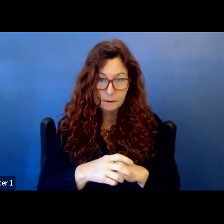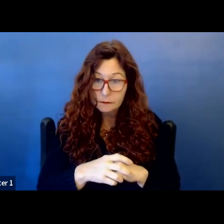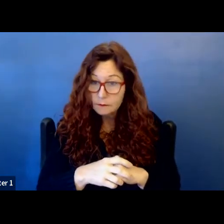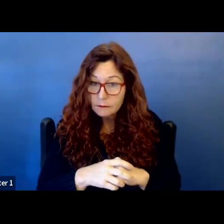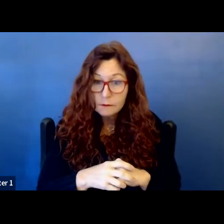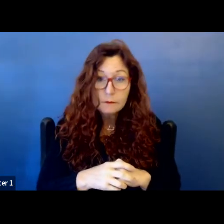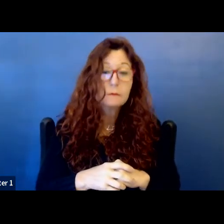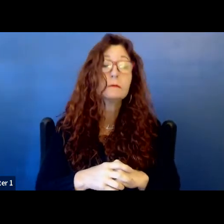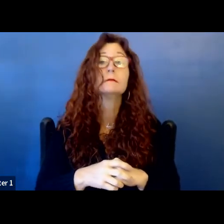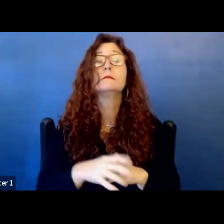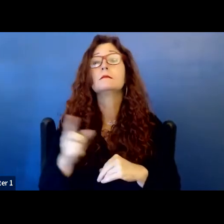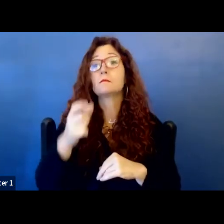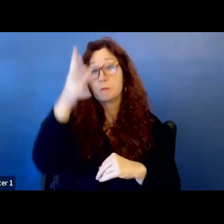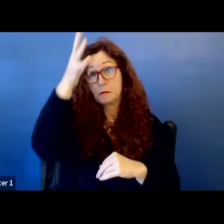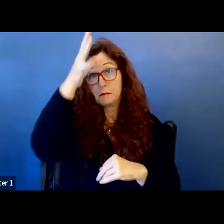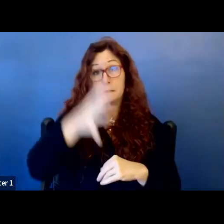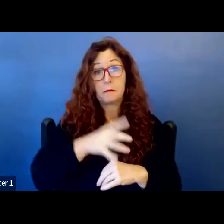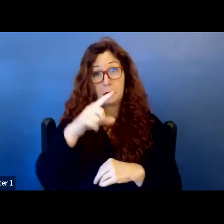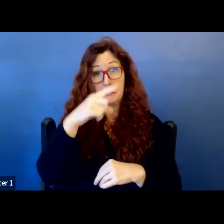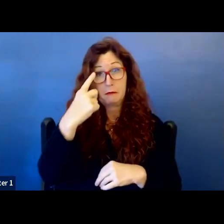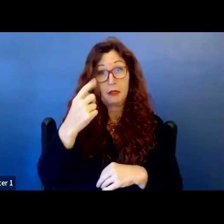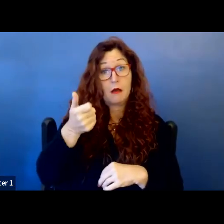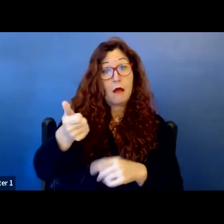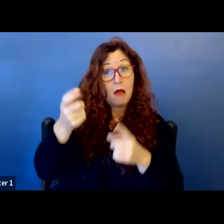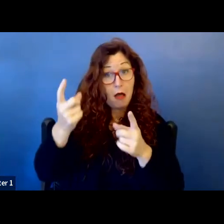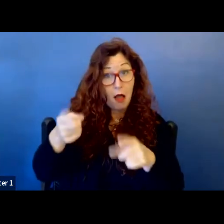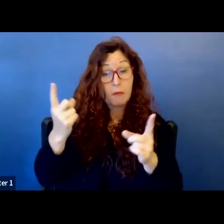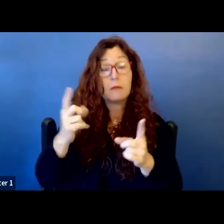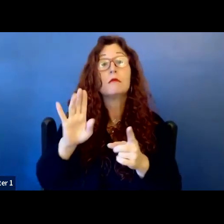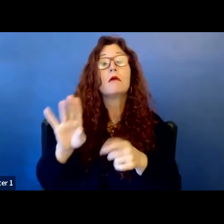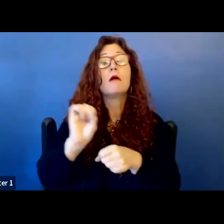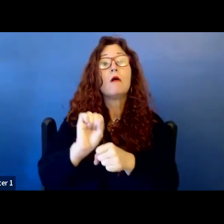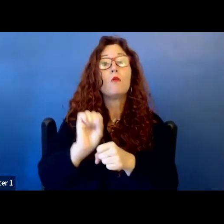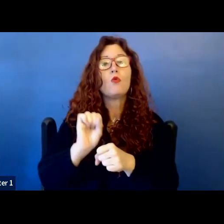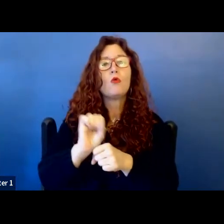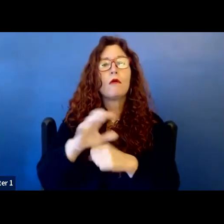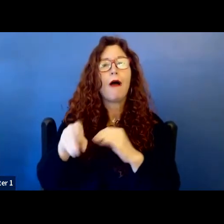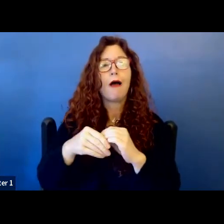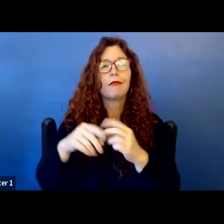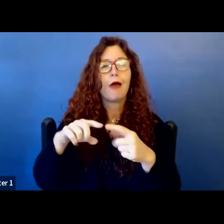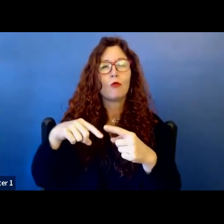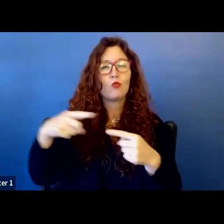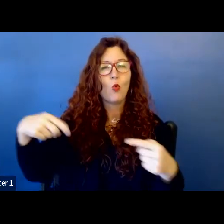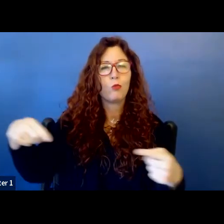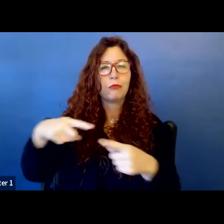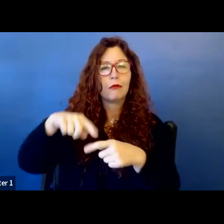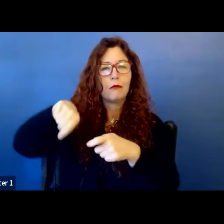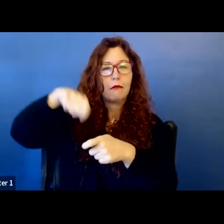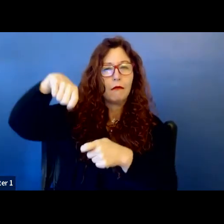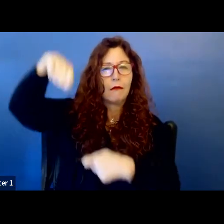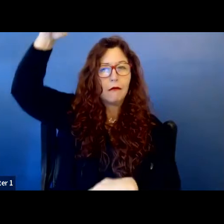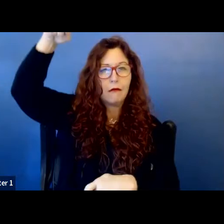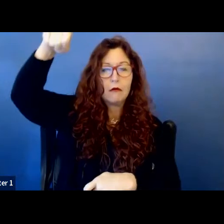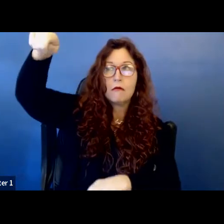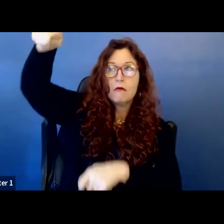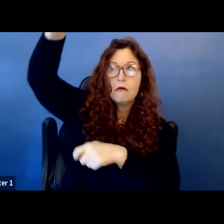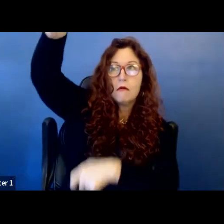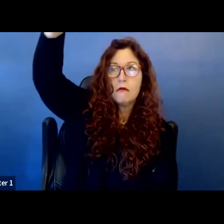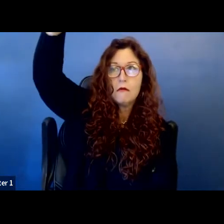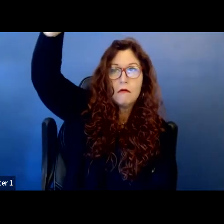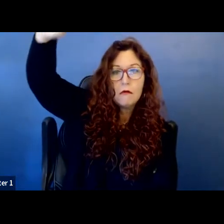lynching black men the noose was tied where he would discover it with his name clearly written with the messages to be